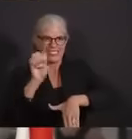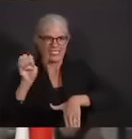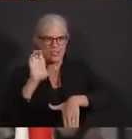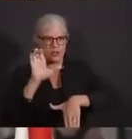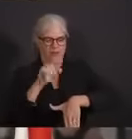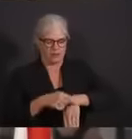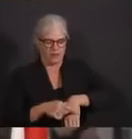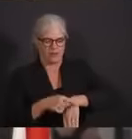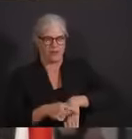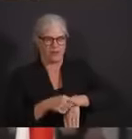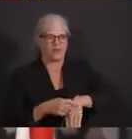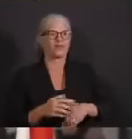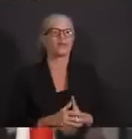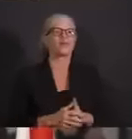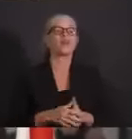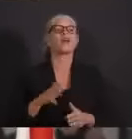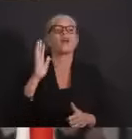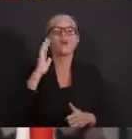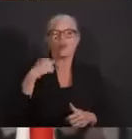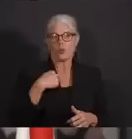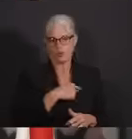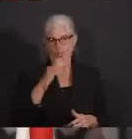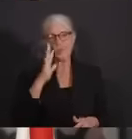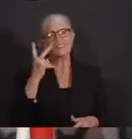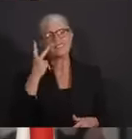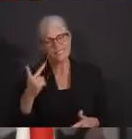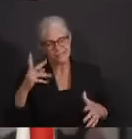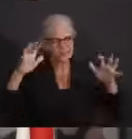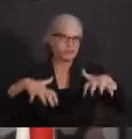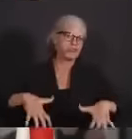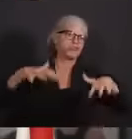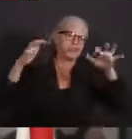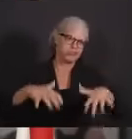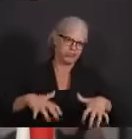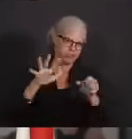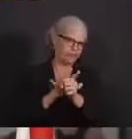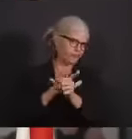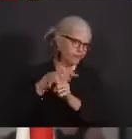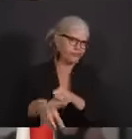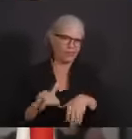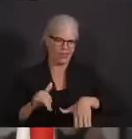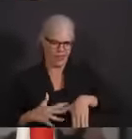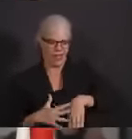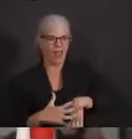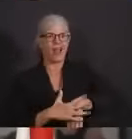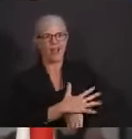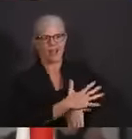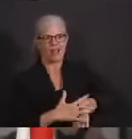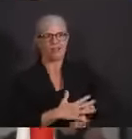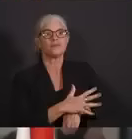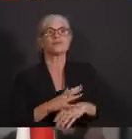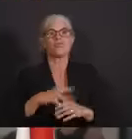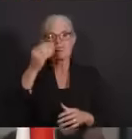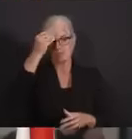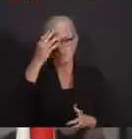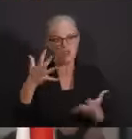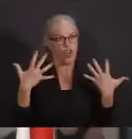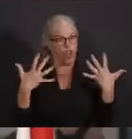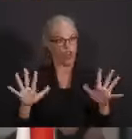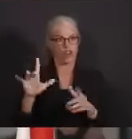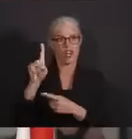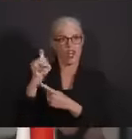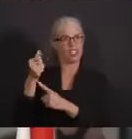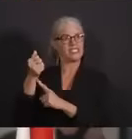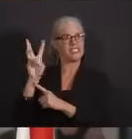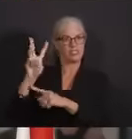And we're going to see a significant amount of rainfall on the northern part of the storm. There's already been 116